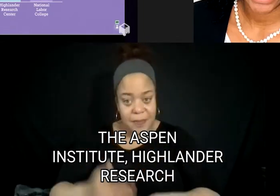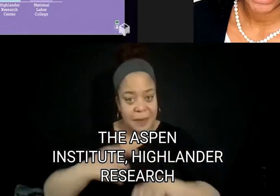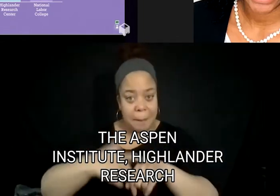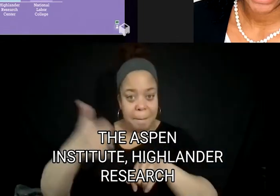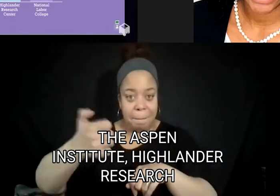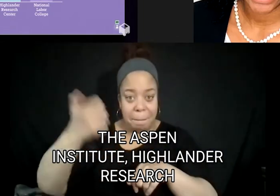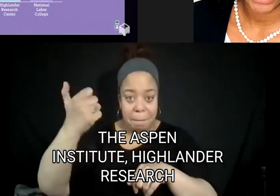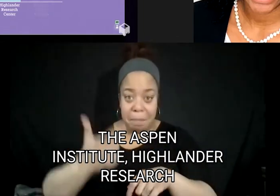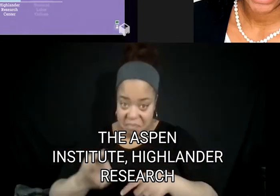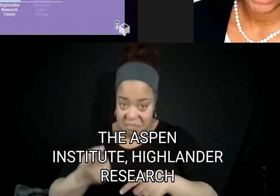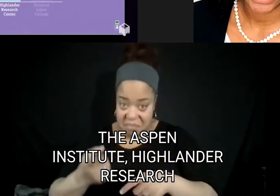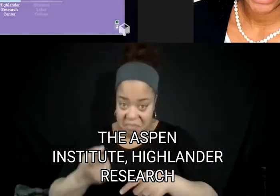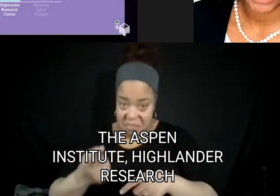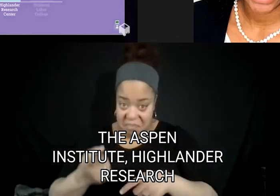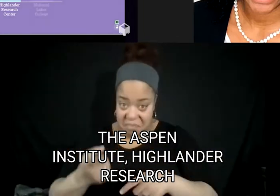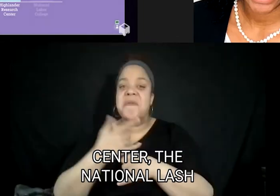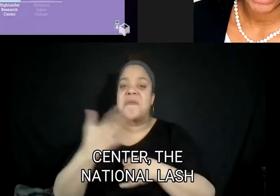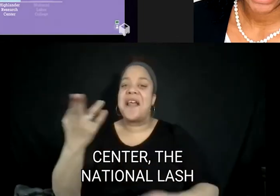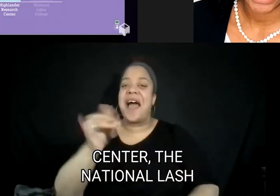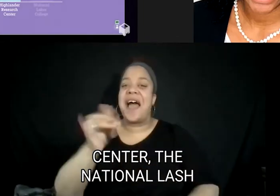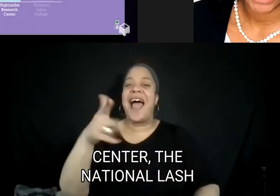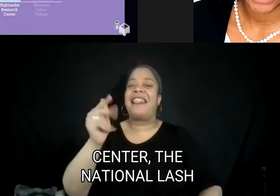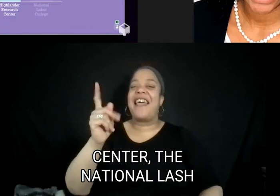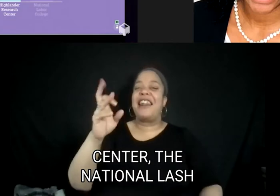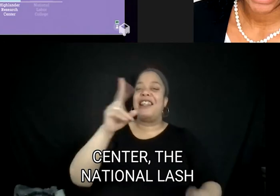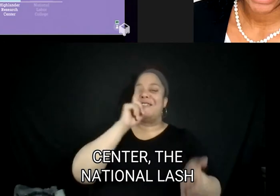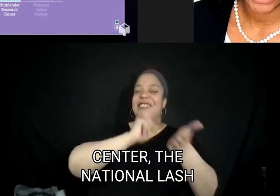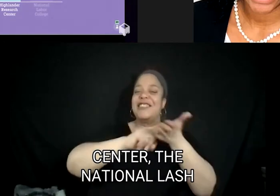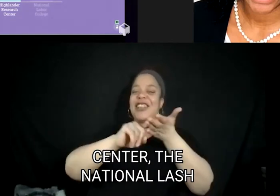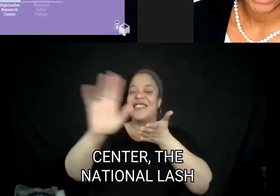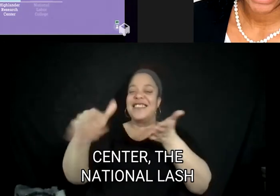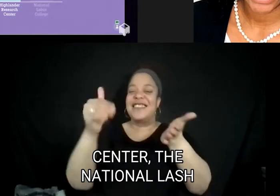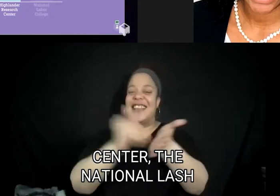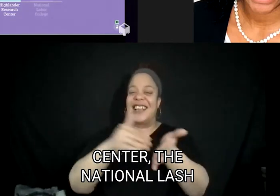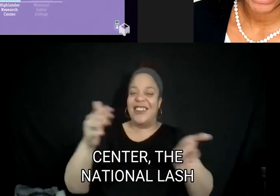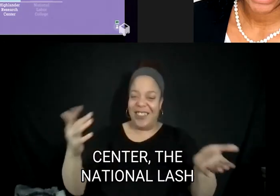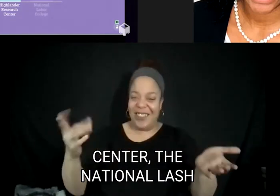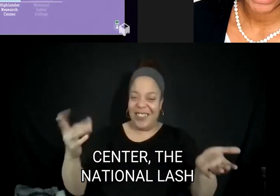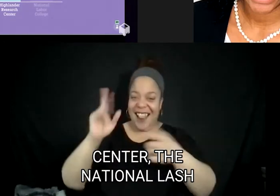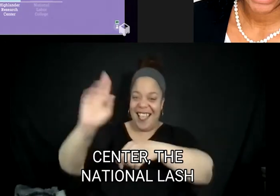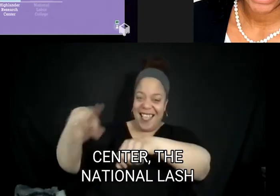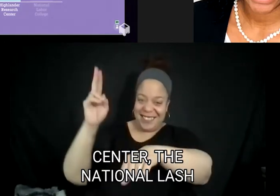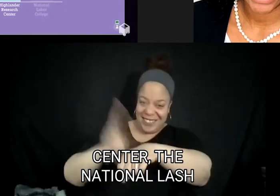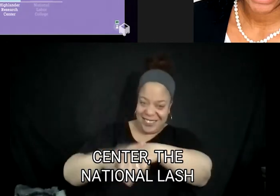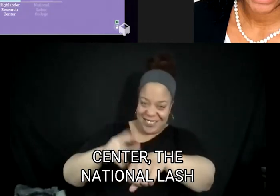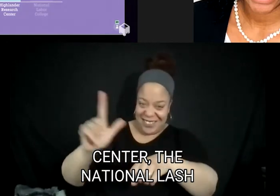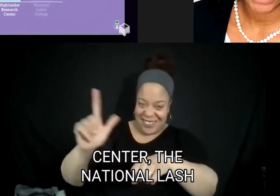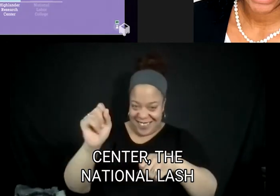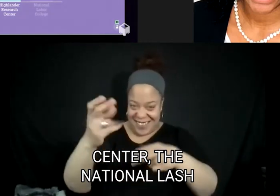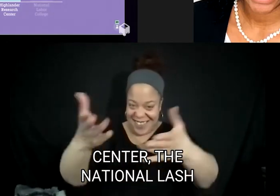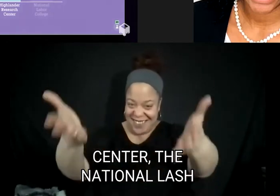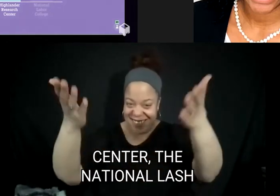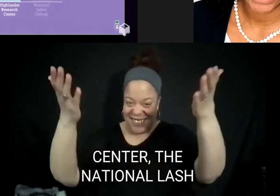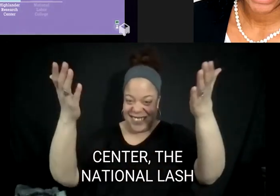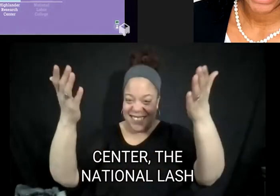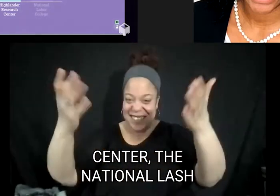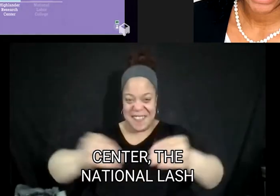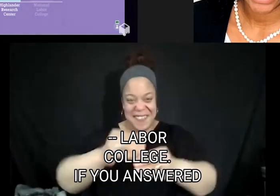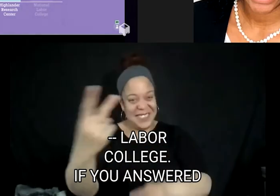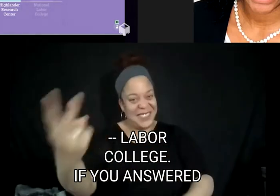All right. Whoa, if you answered Highlander Research Center, you are correct. Wonderful.